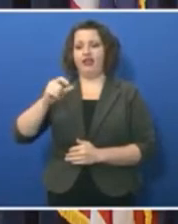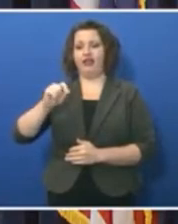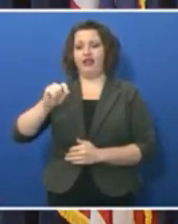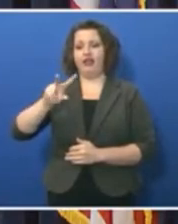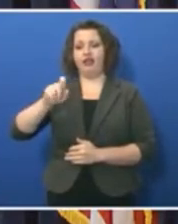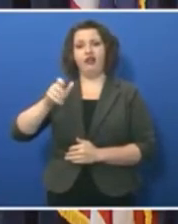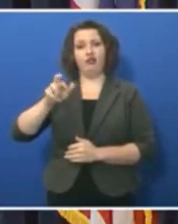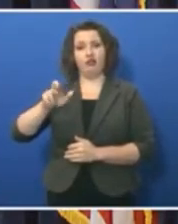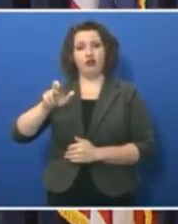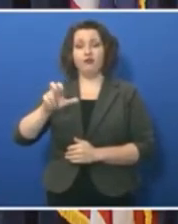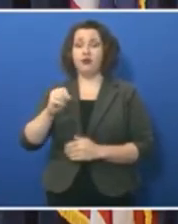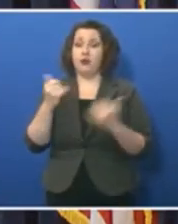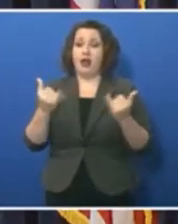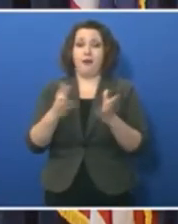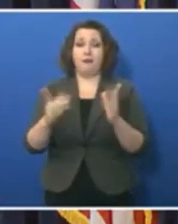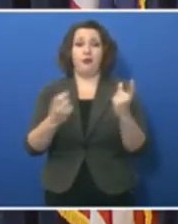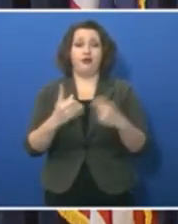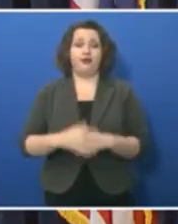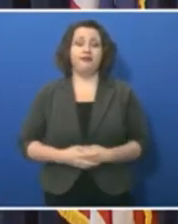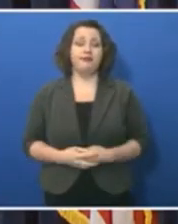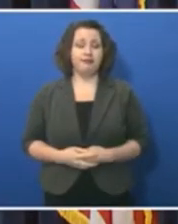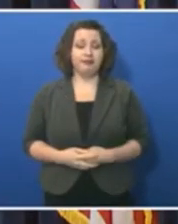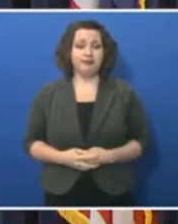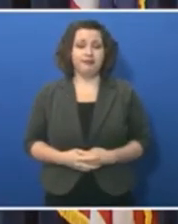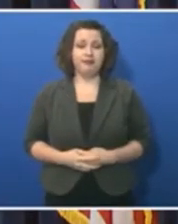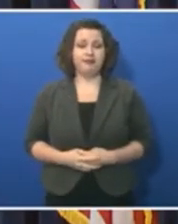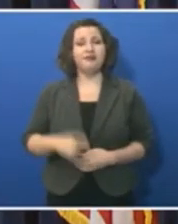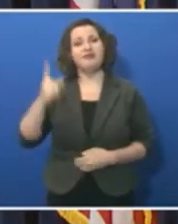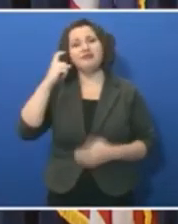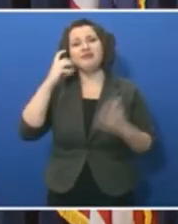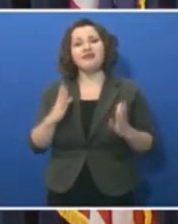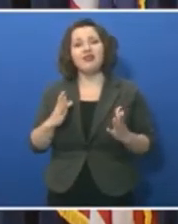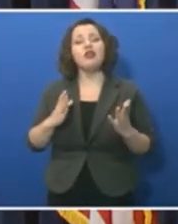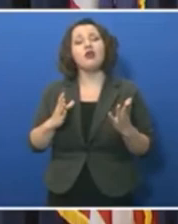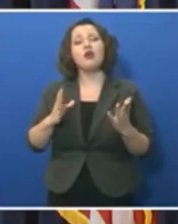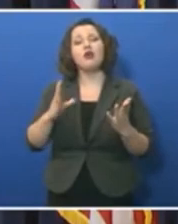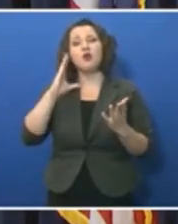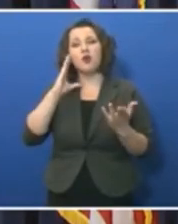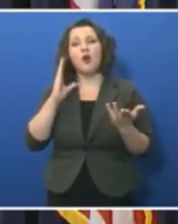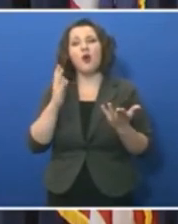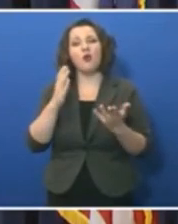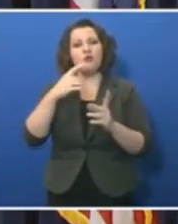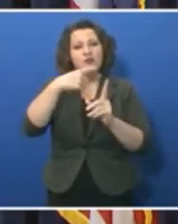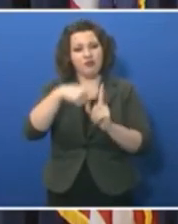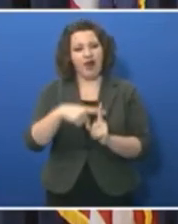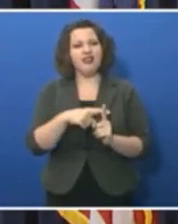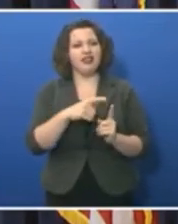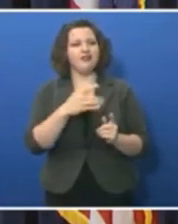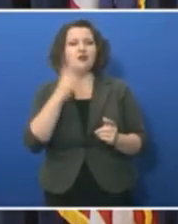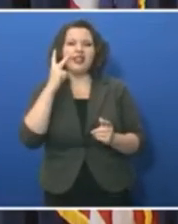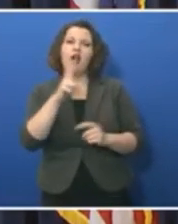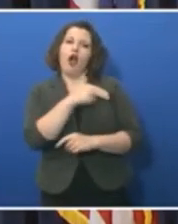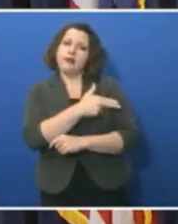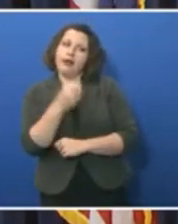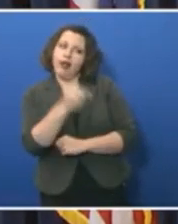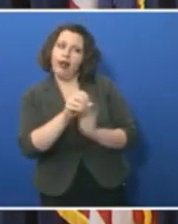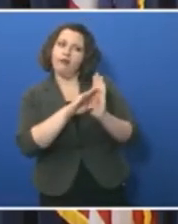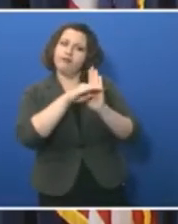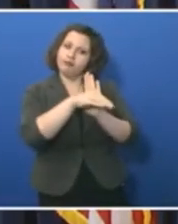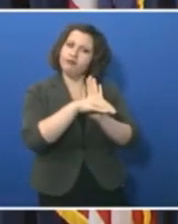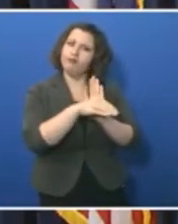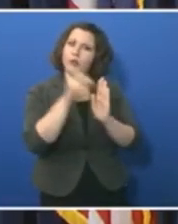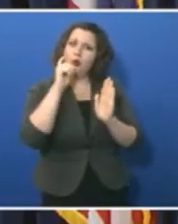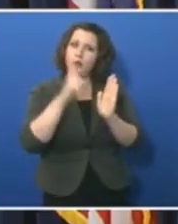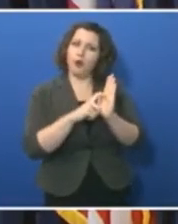And so with that, we will open it up for questions. Governor, while you note that there have been some positive trends like the downward hospitalizations